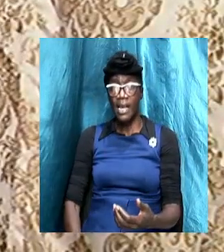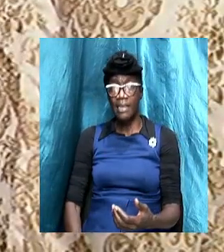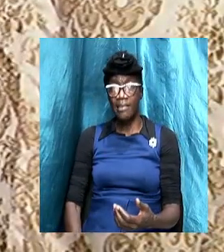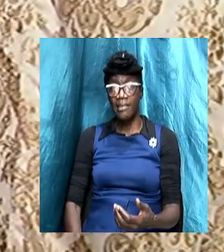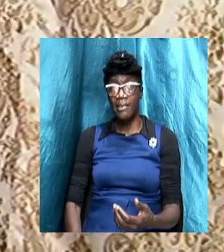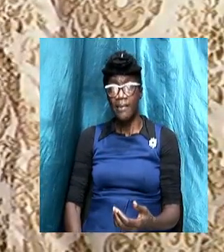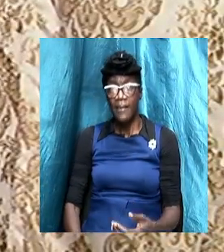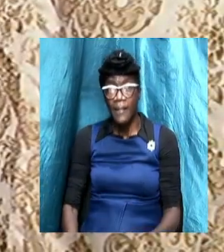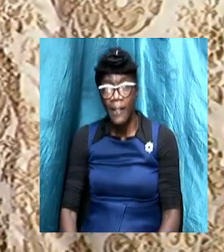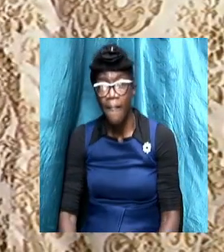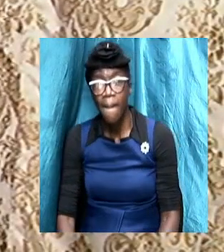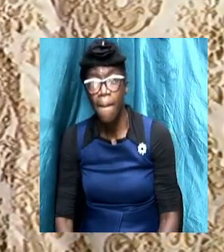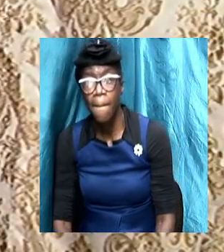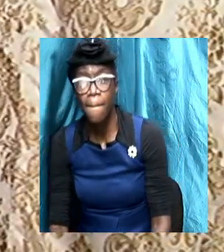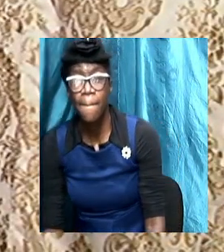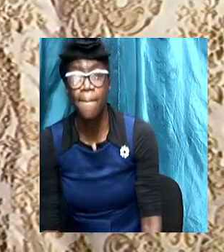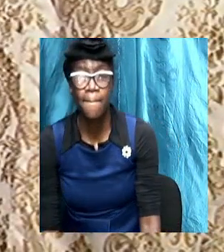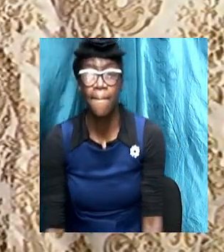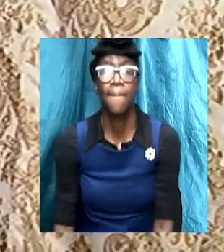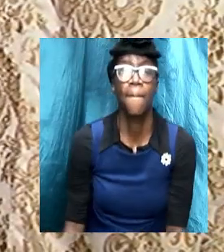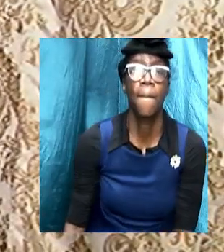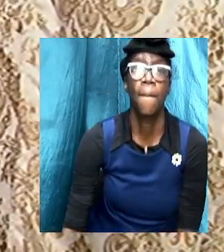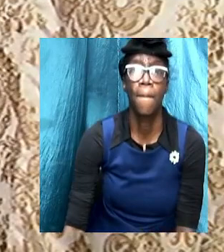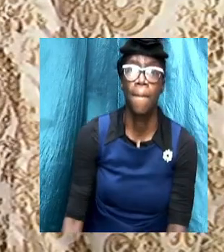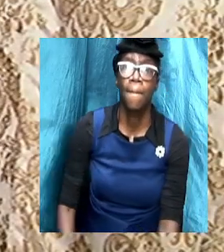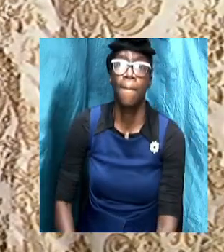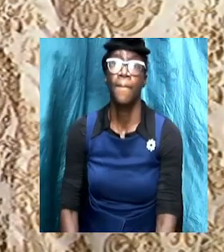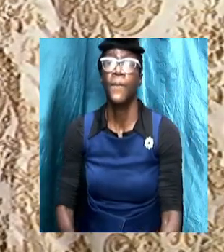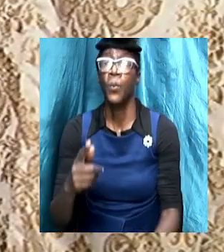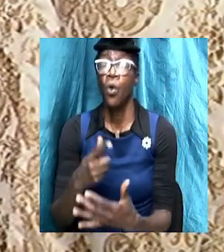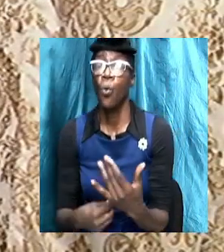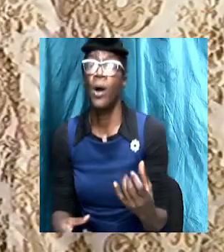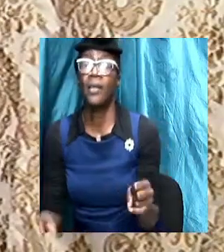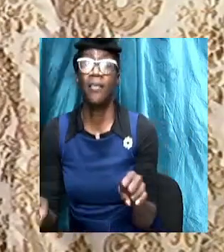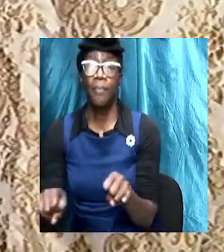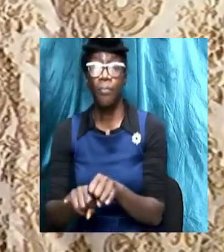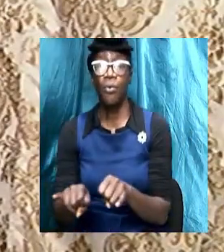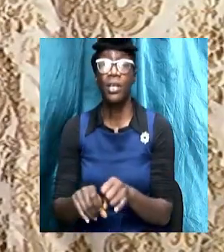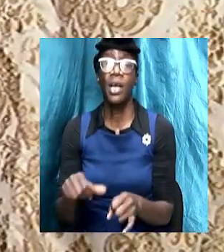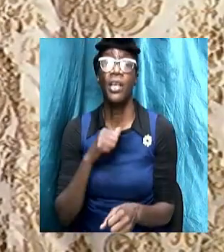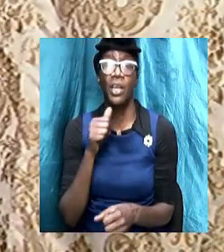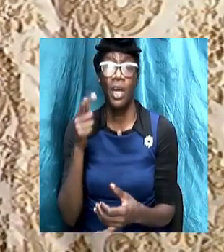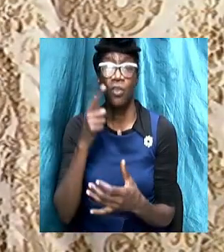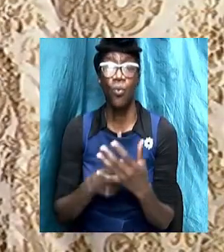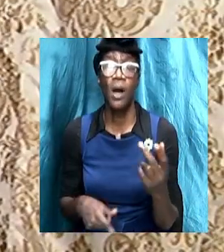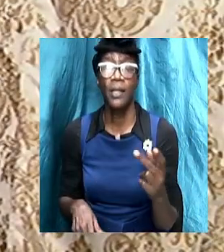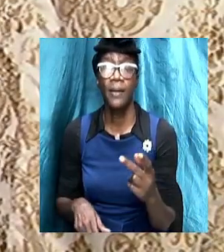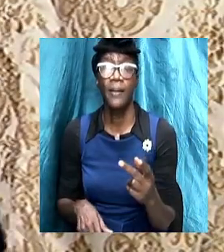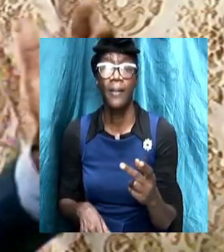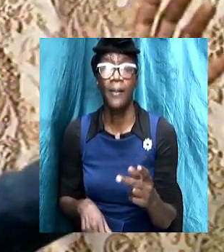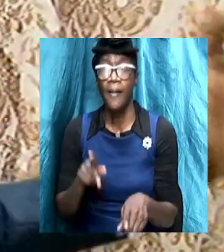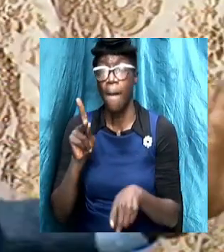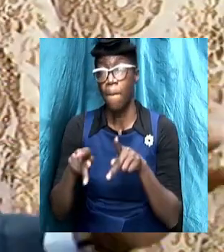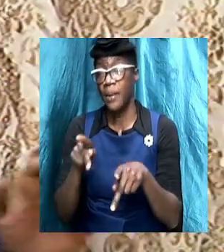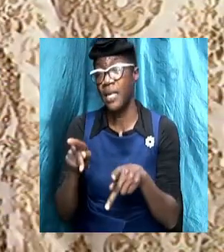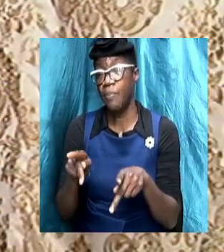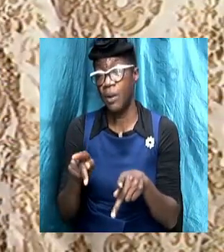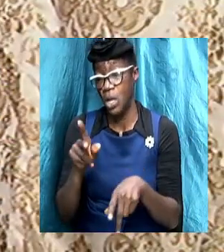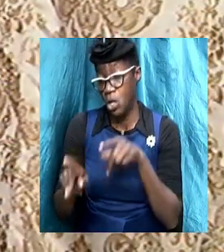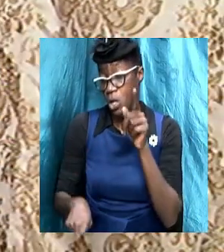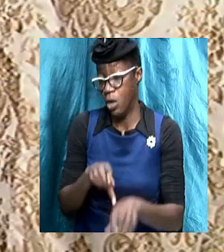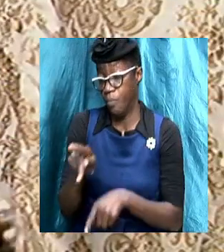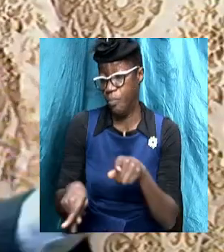amen, and we stand before him, what is important is not what people or your crowd that you